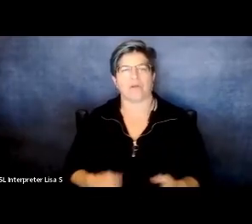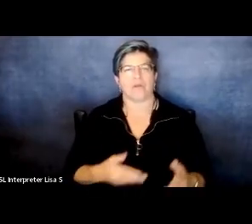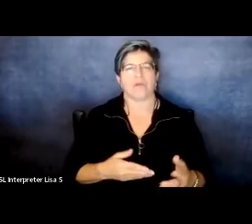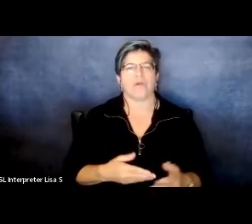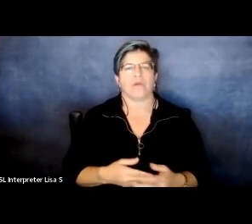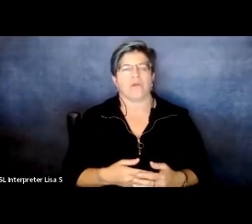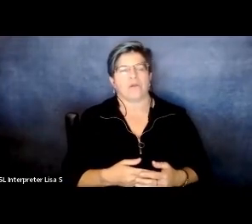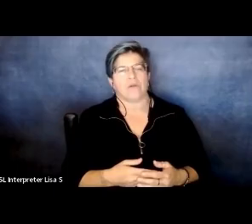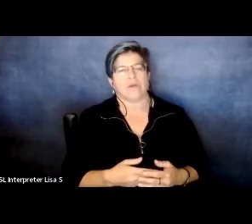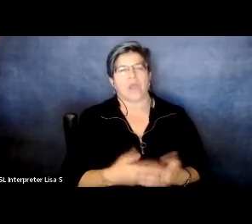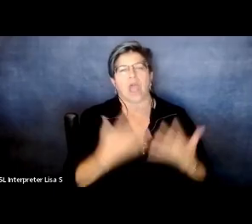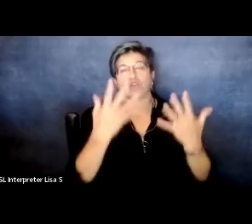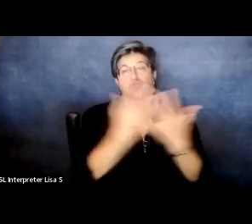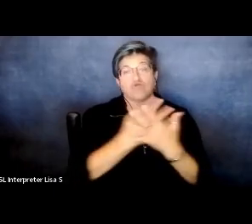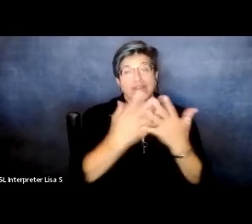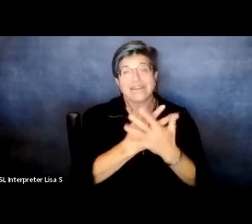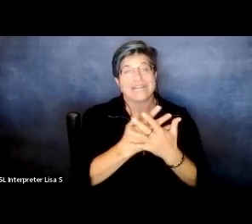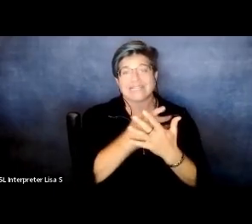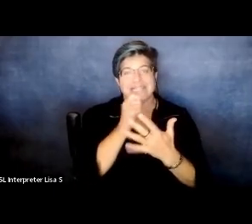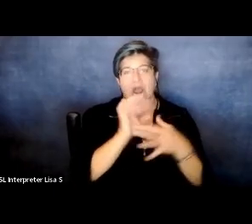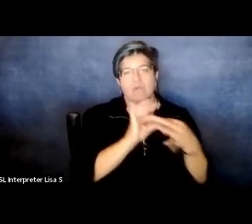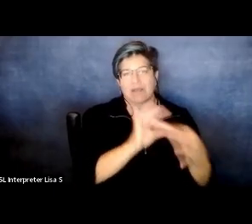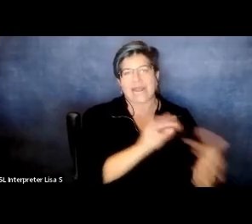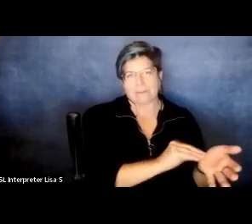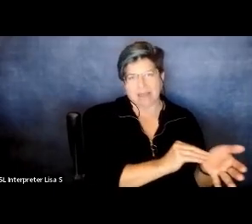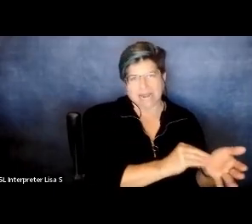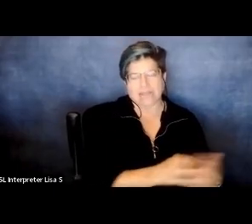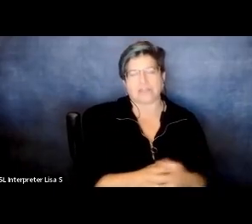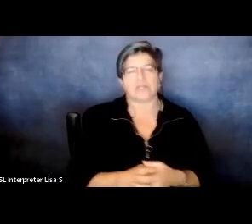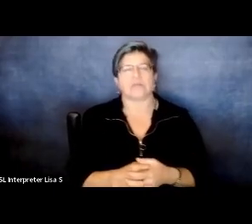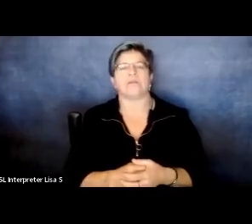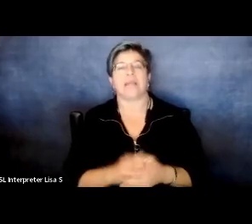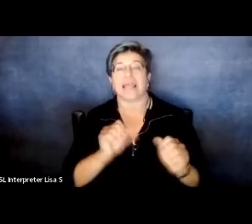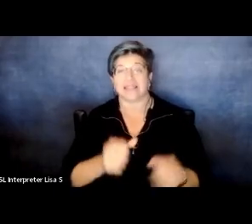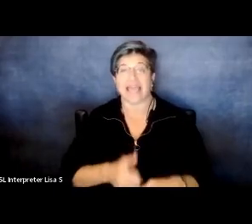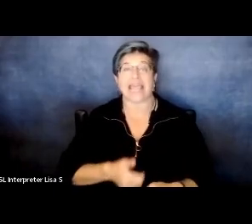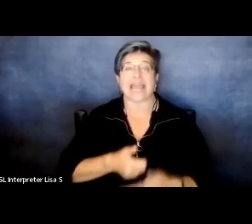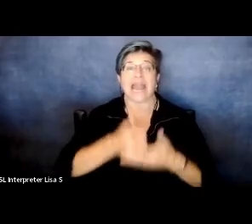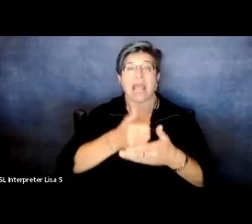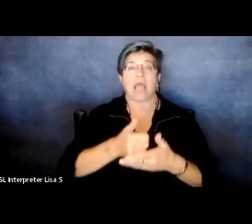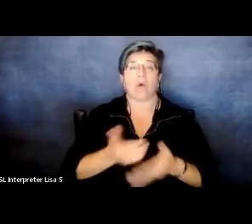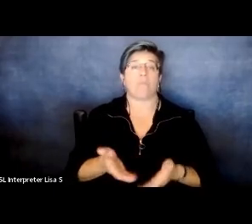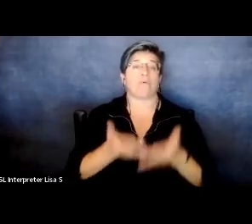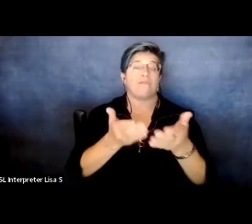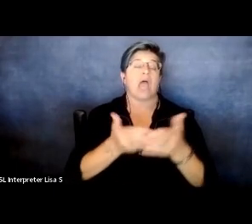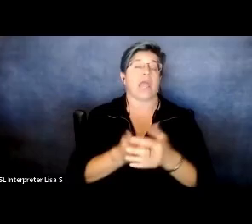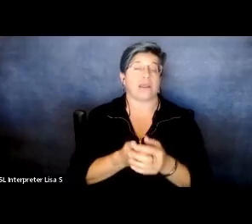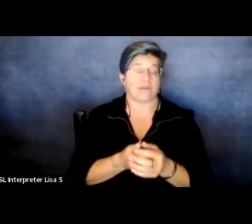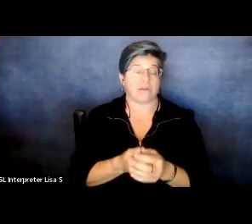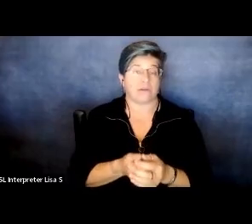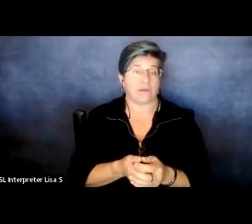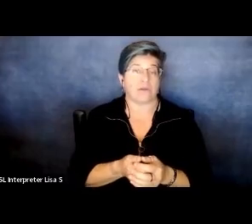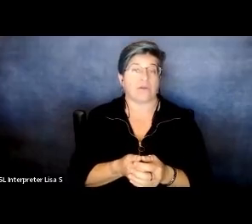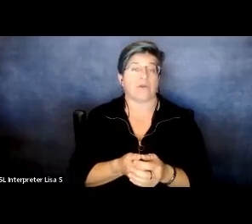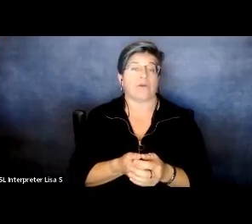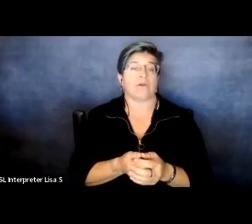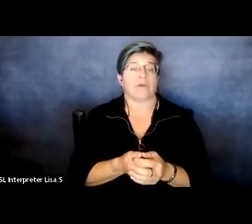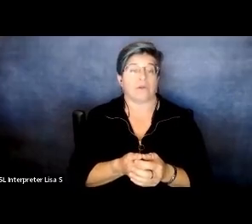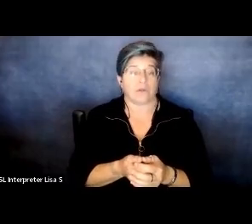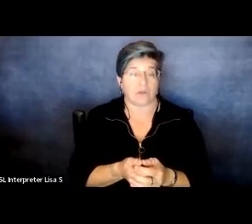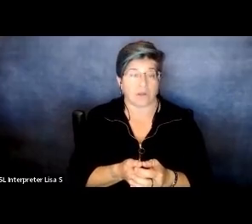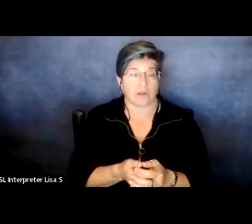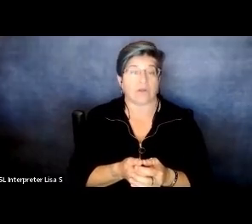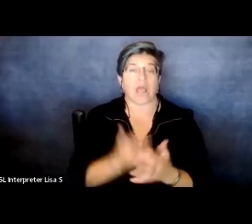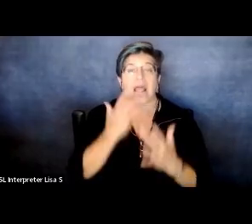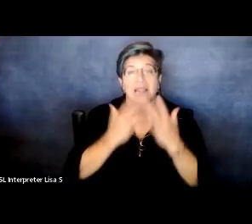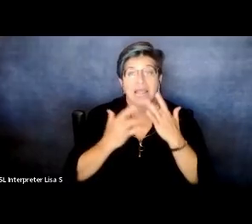health screenings can help provide for these the